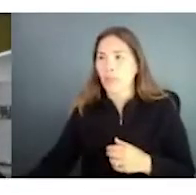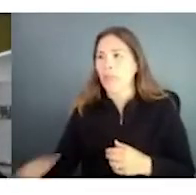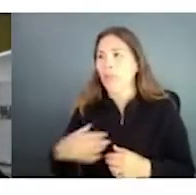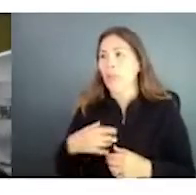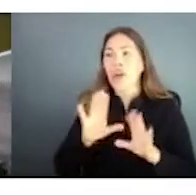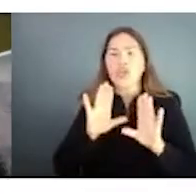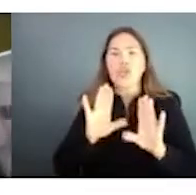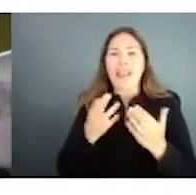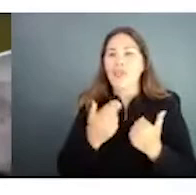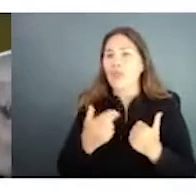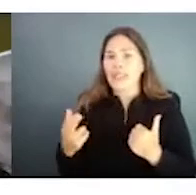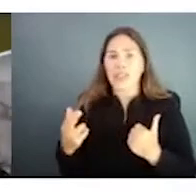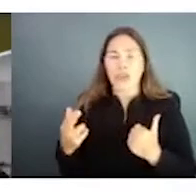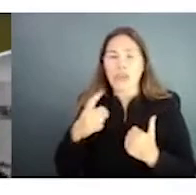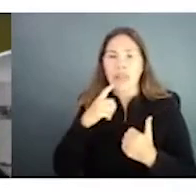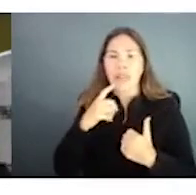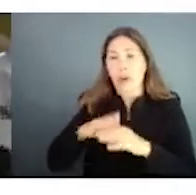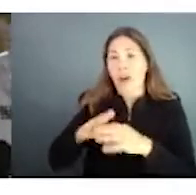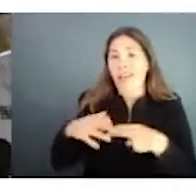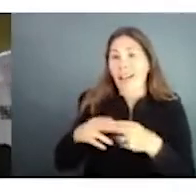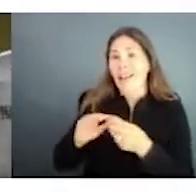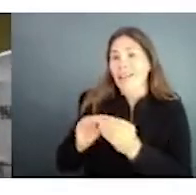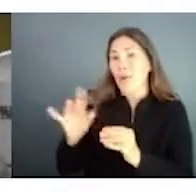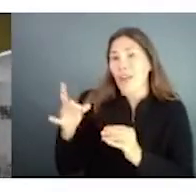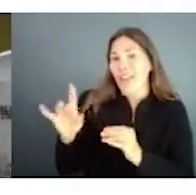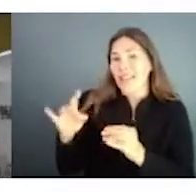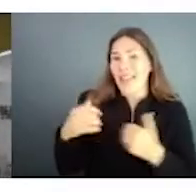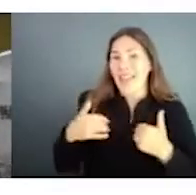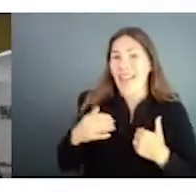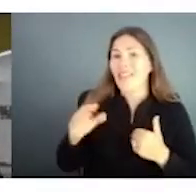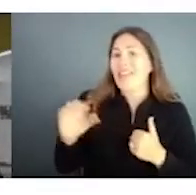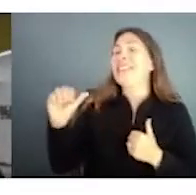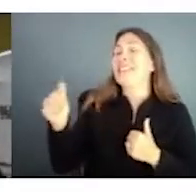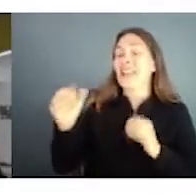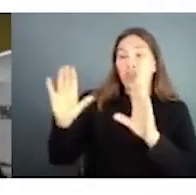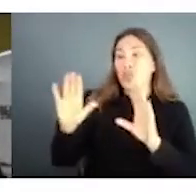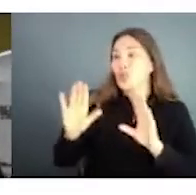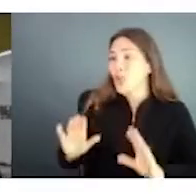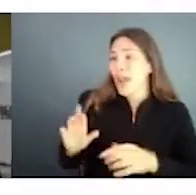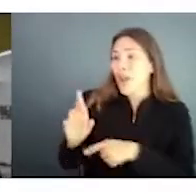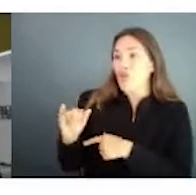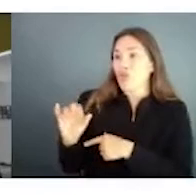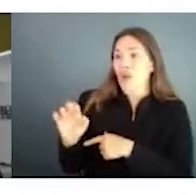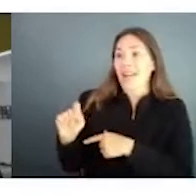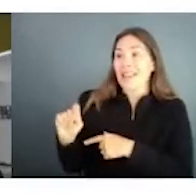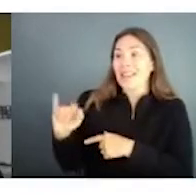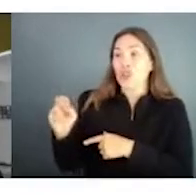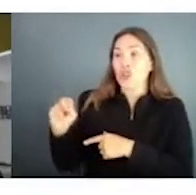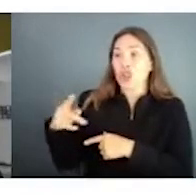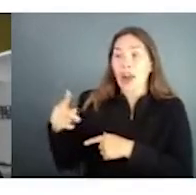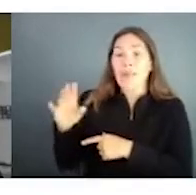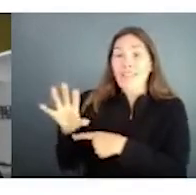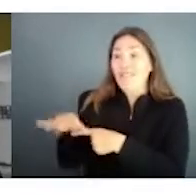18. There are some sites where you can go and they have 10 great videos. Rocket Jump Film School, I love.